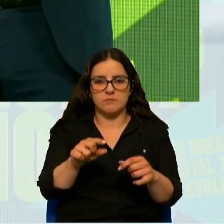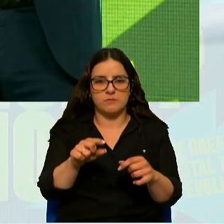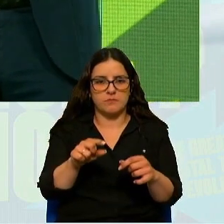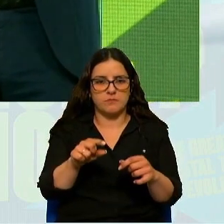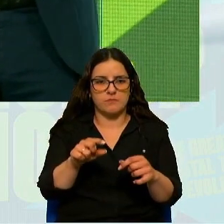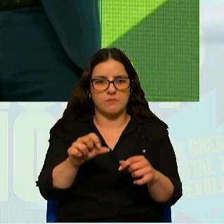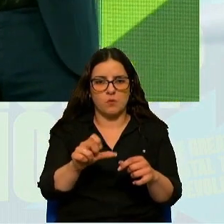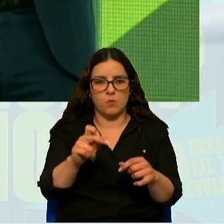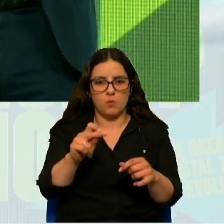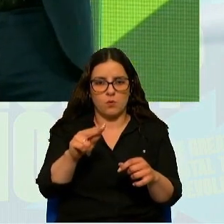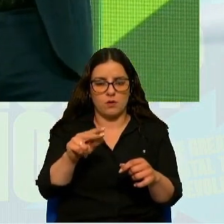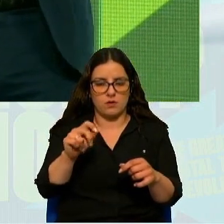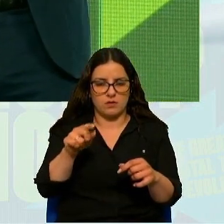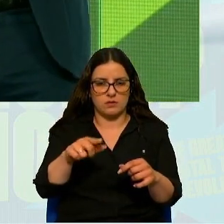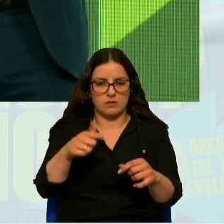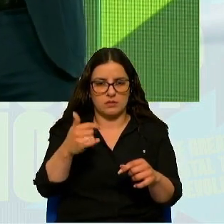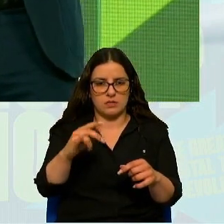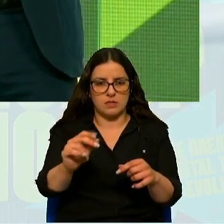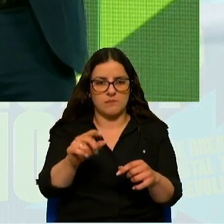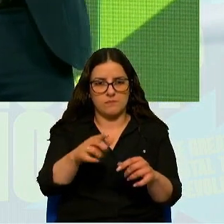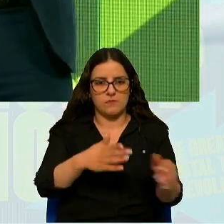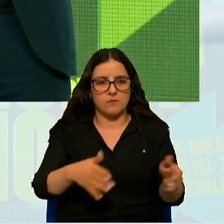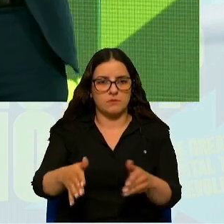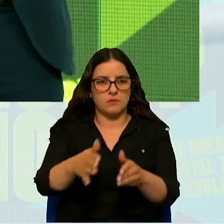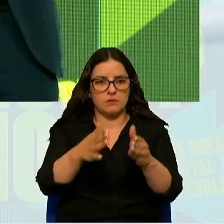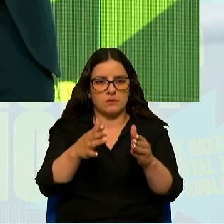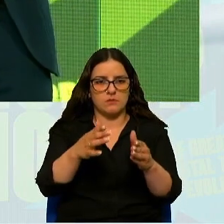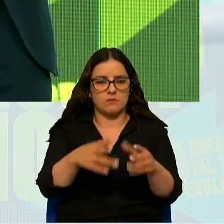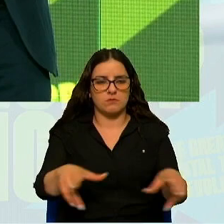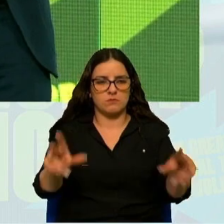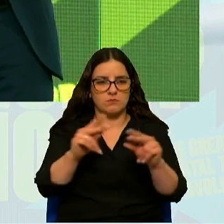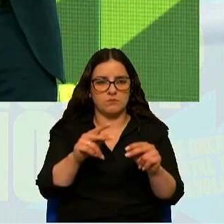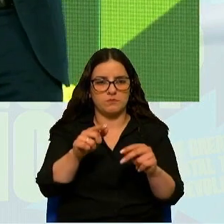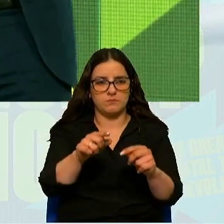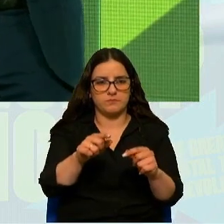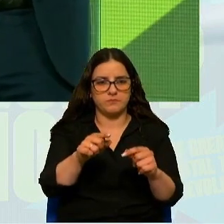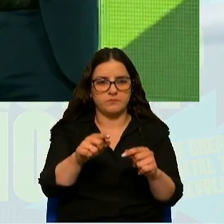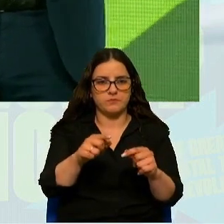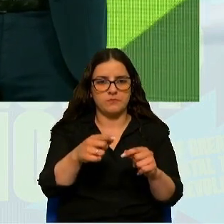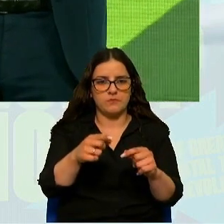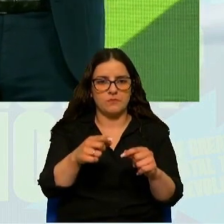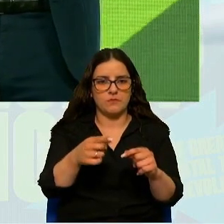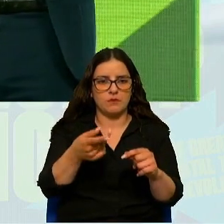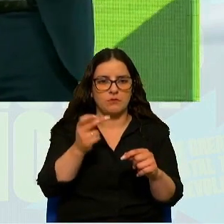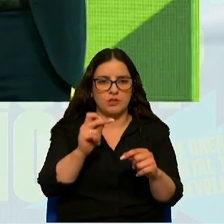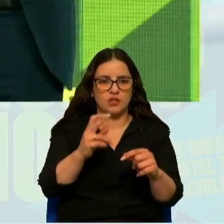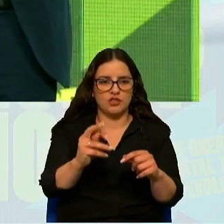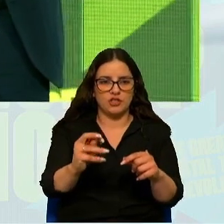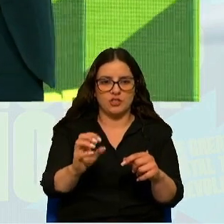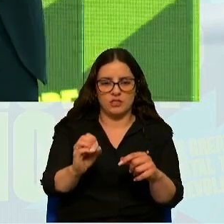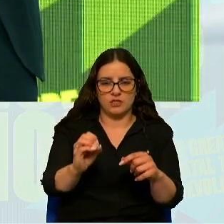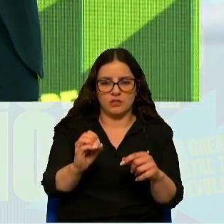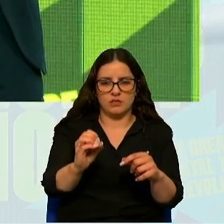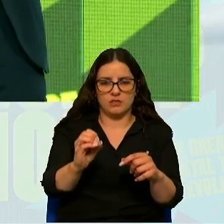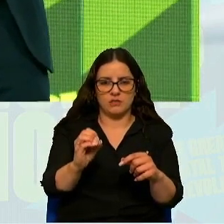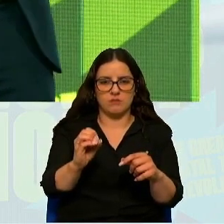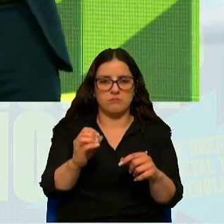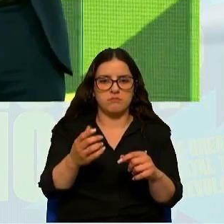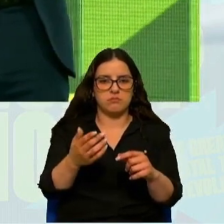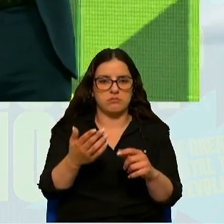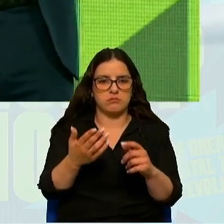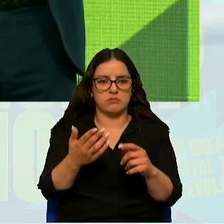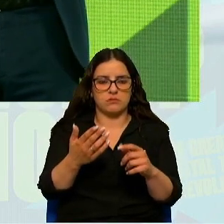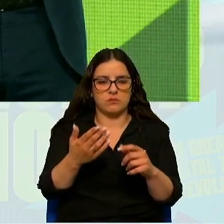theory has paved the road. And at the beginning, in the 1930s, so last century, this theory